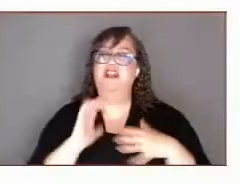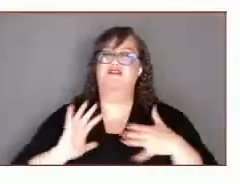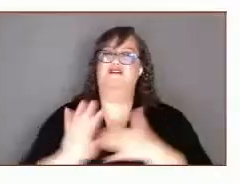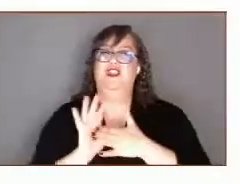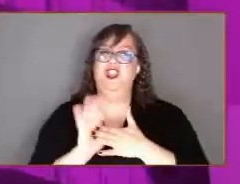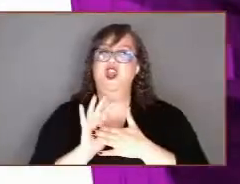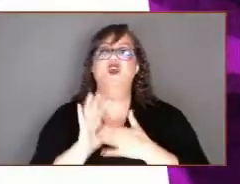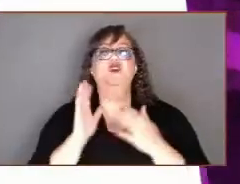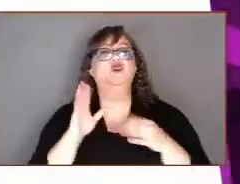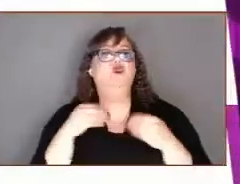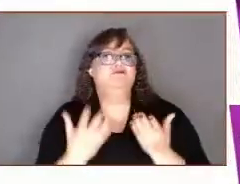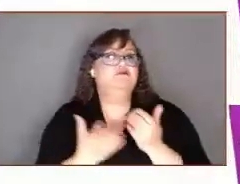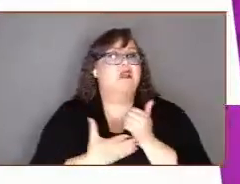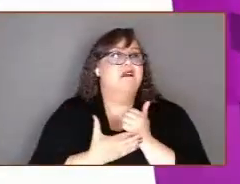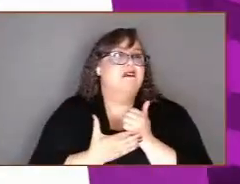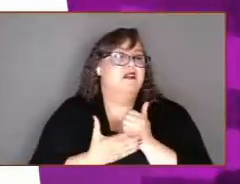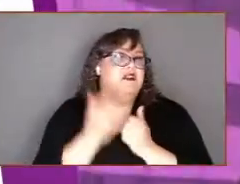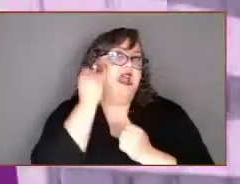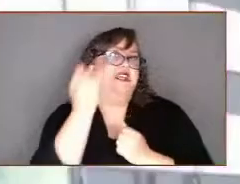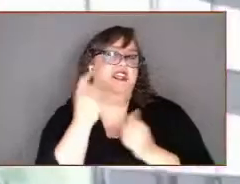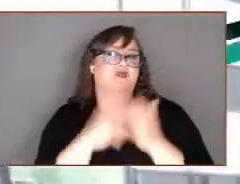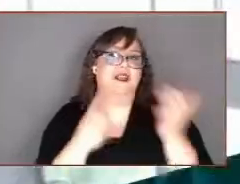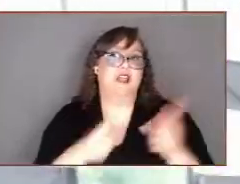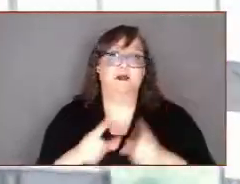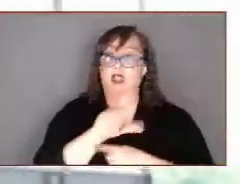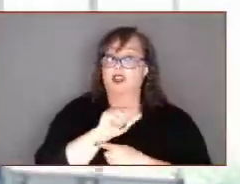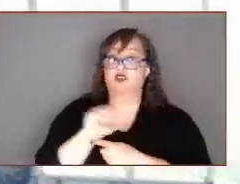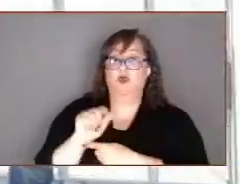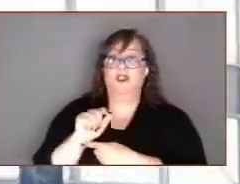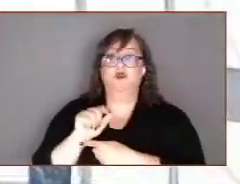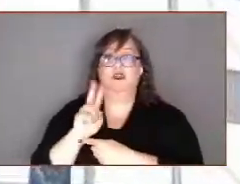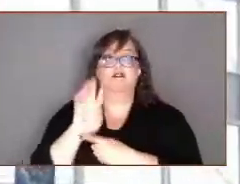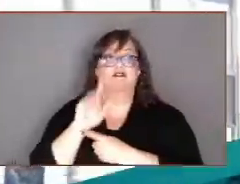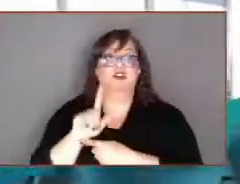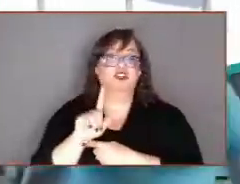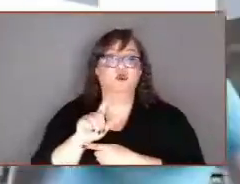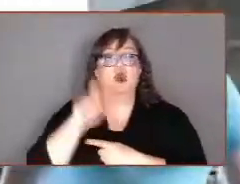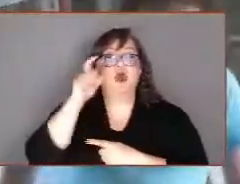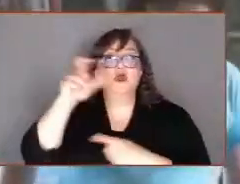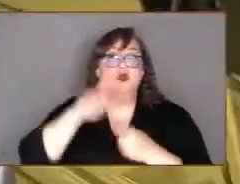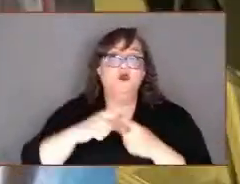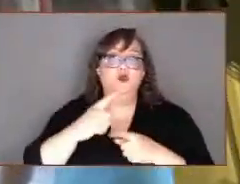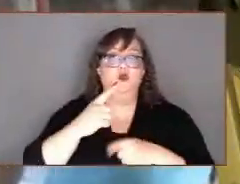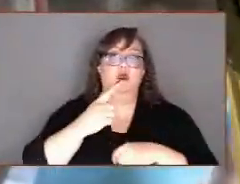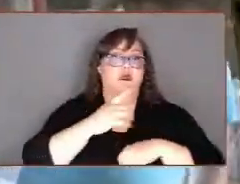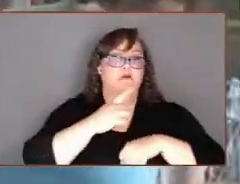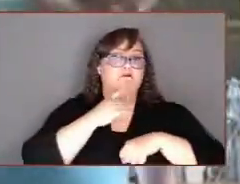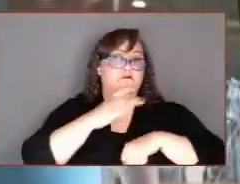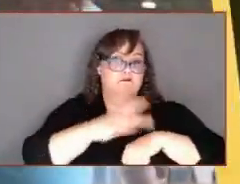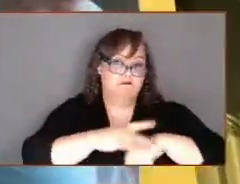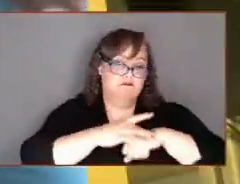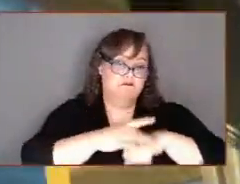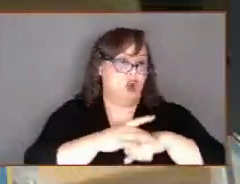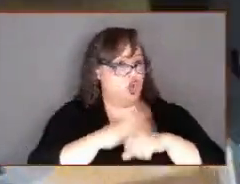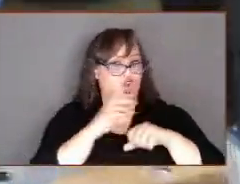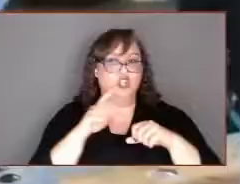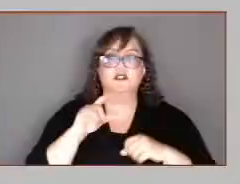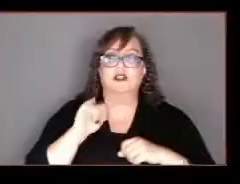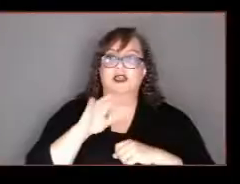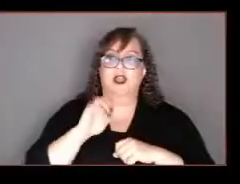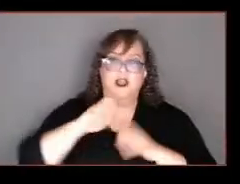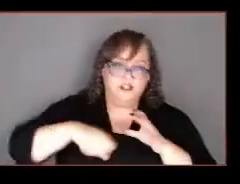The 2020 virtual Moon to Mars Ice and Prospecting Challenge tasked university teams with coming up with novel solutions to extract water